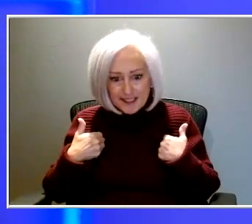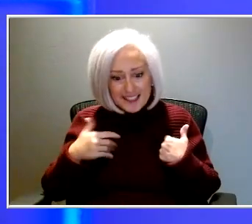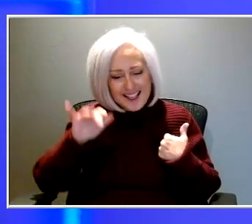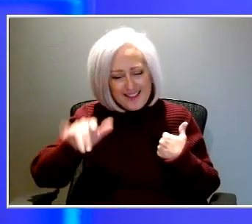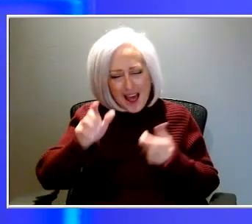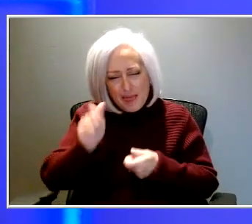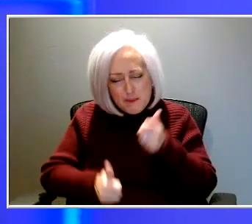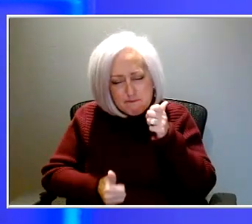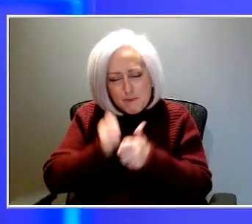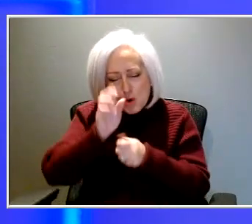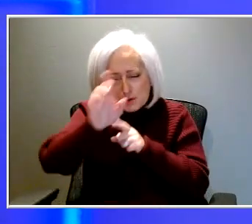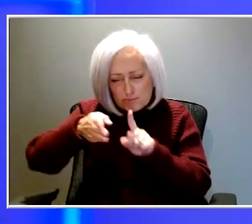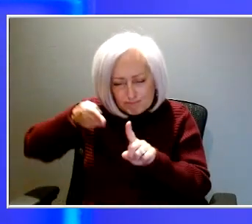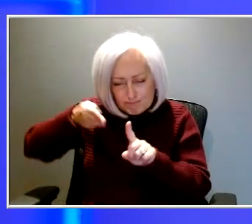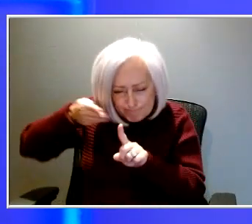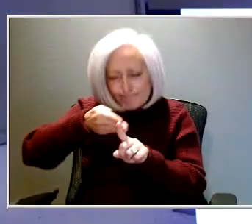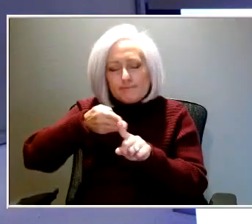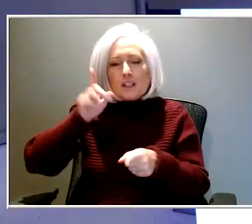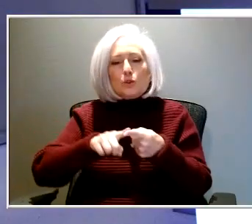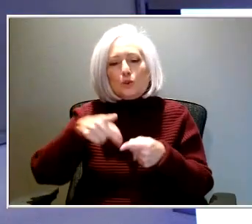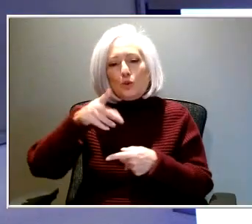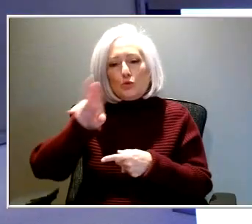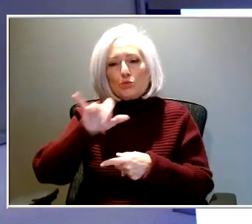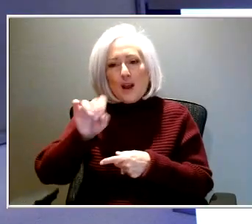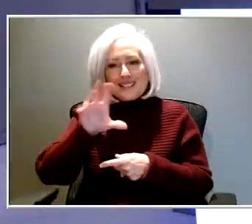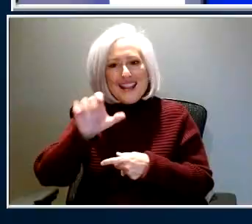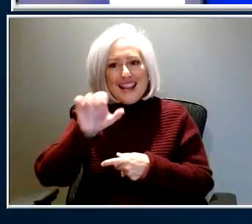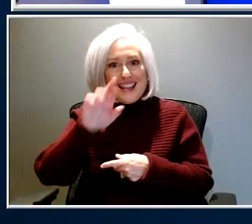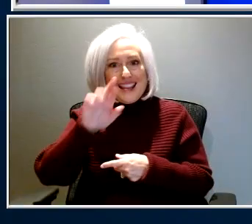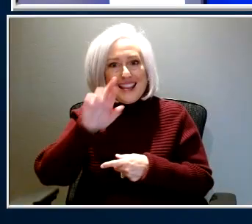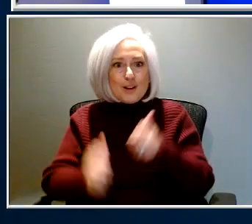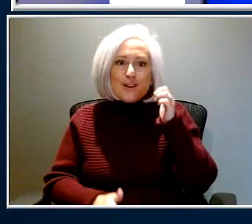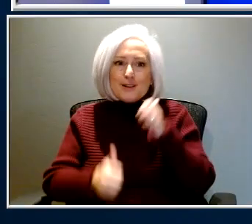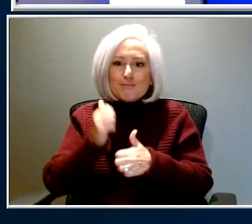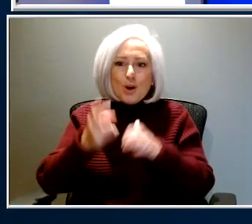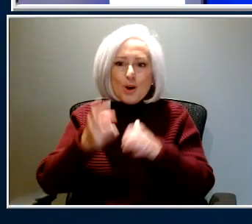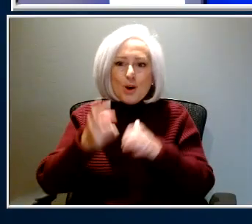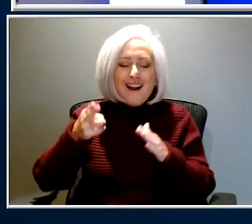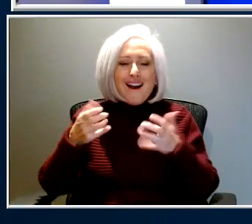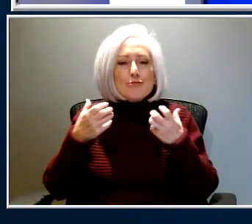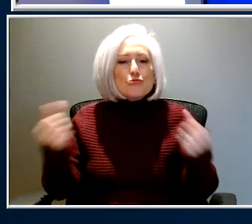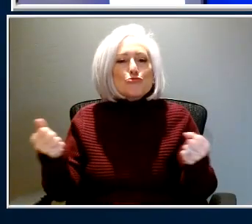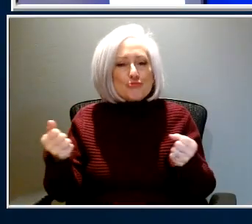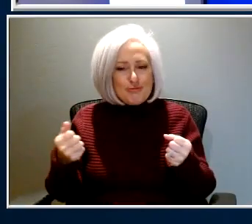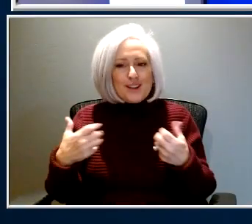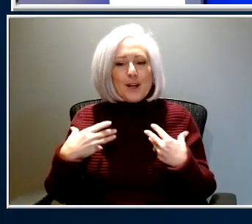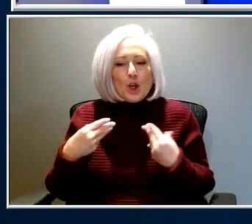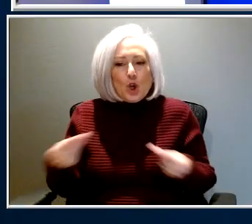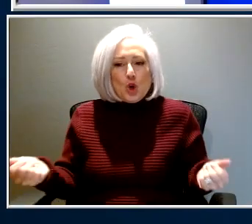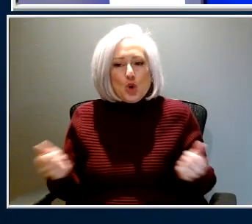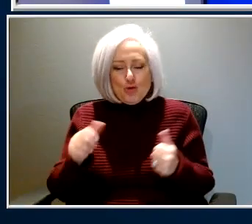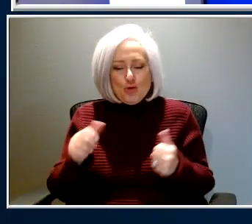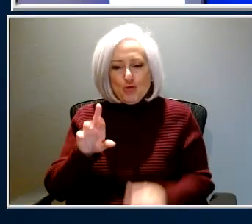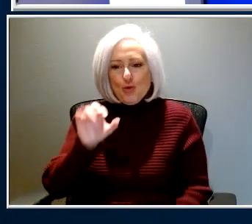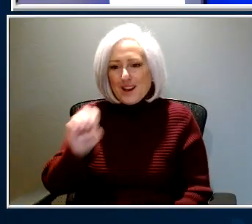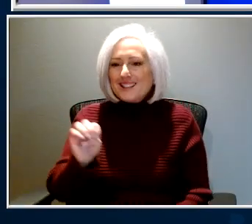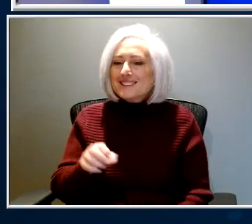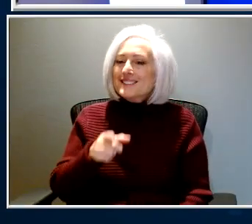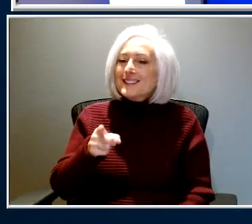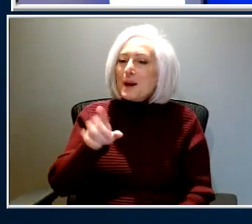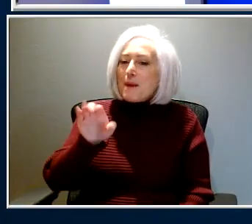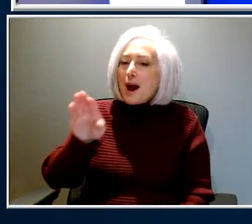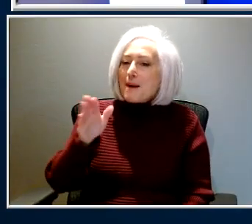and for many patients offers the highest cure rate. And that's a good time to bring in Bob this morning. Good morning. How are you? Good morning. I'm